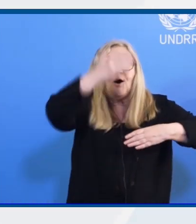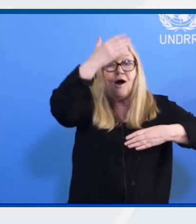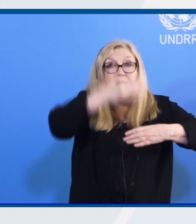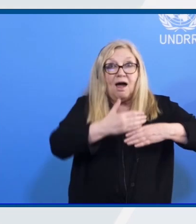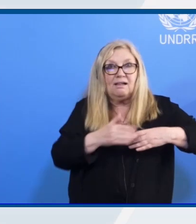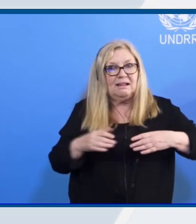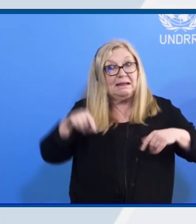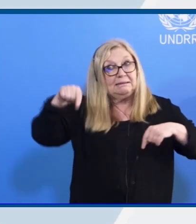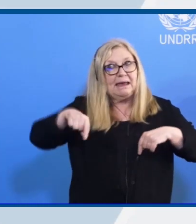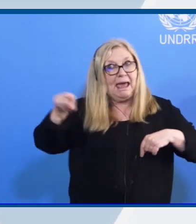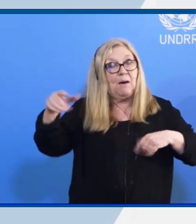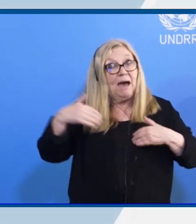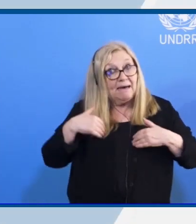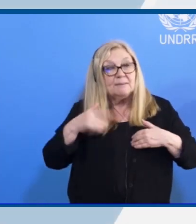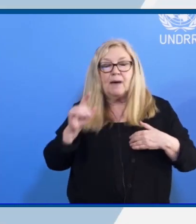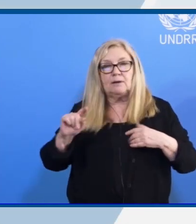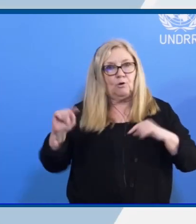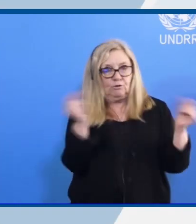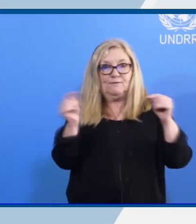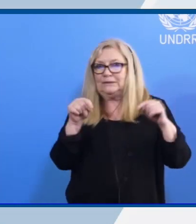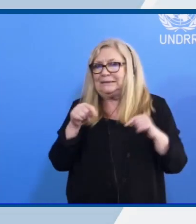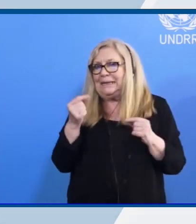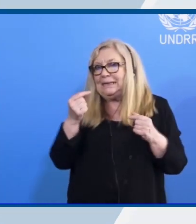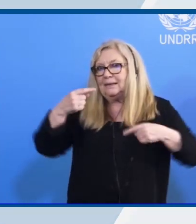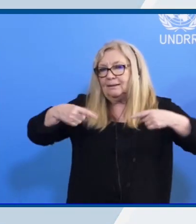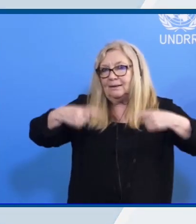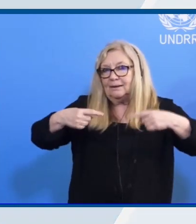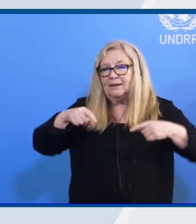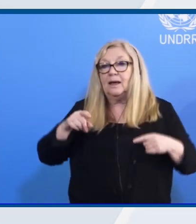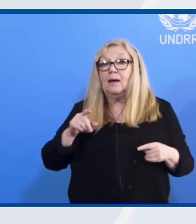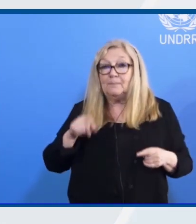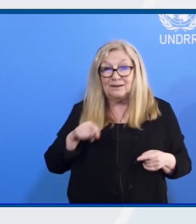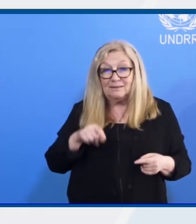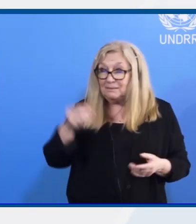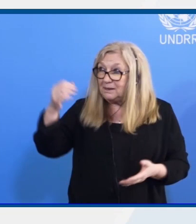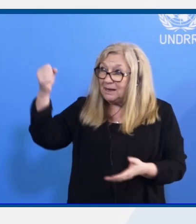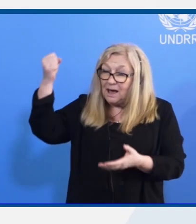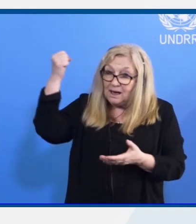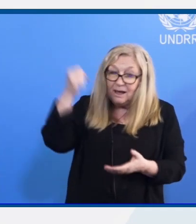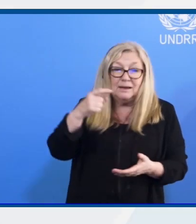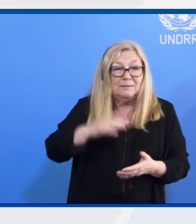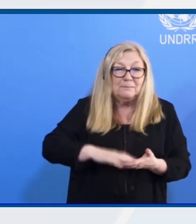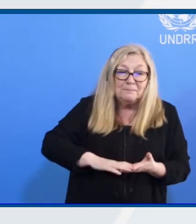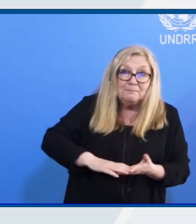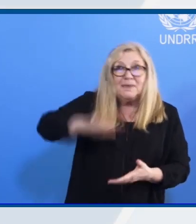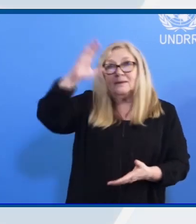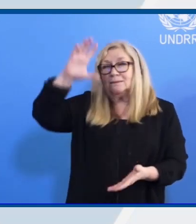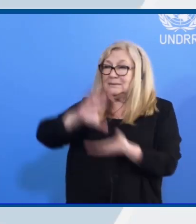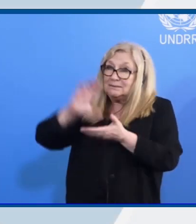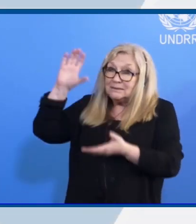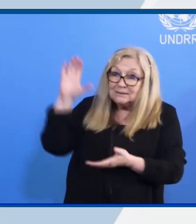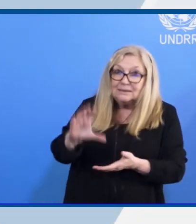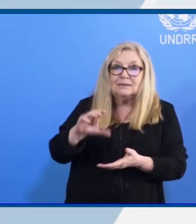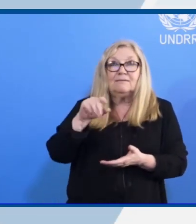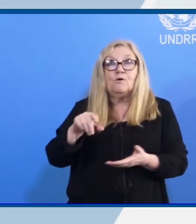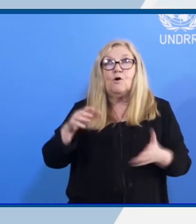down. But the fact remains that it is the largest single committed finance for a climate action in Jakarta. And most